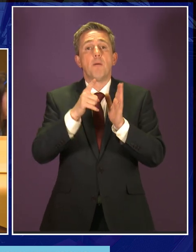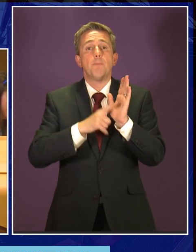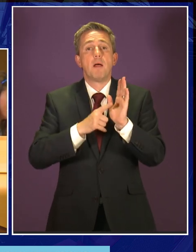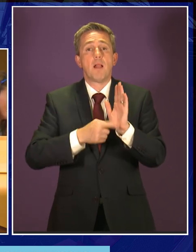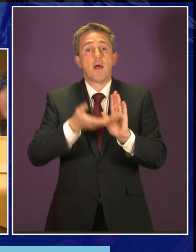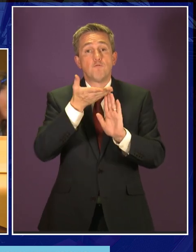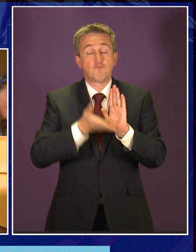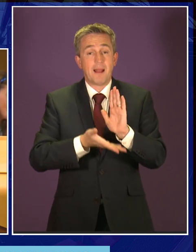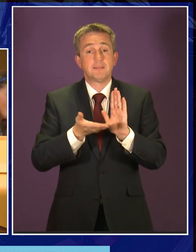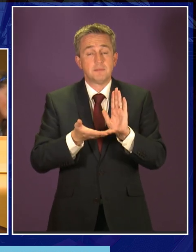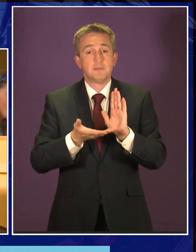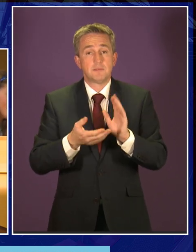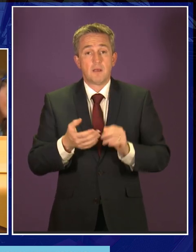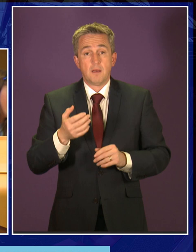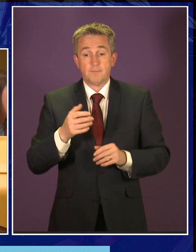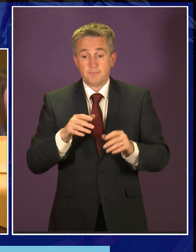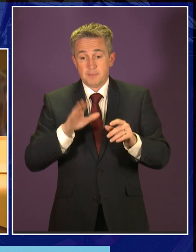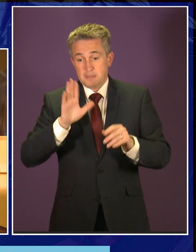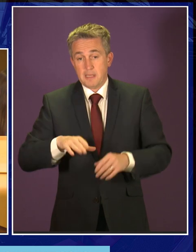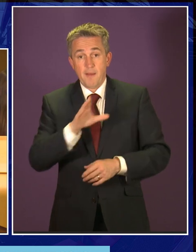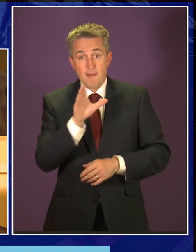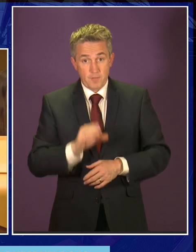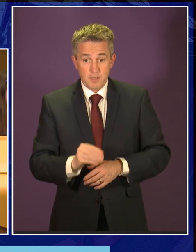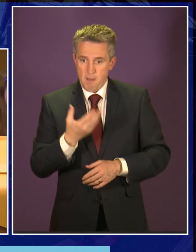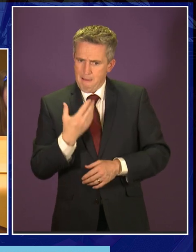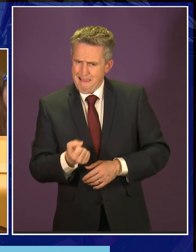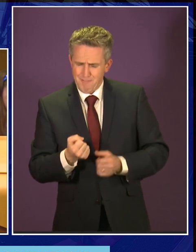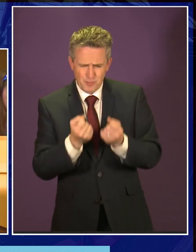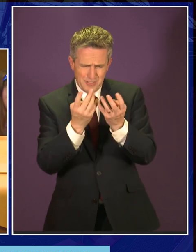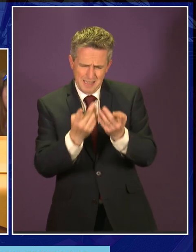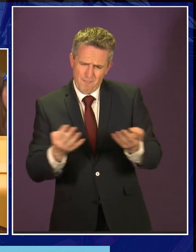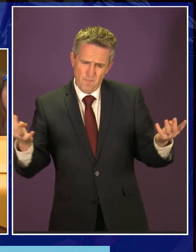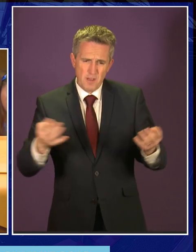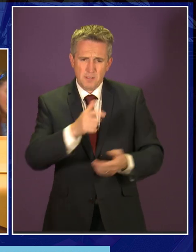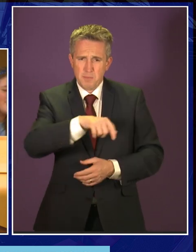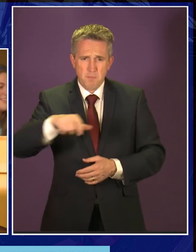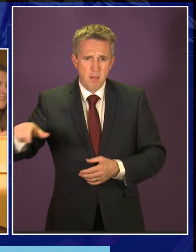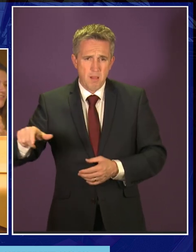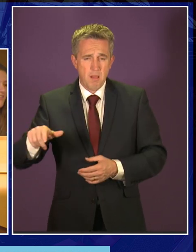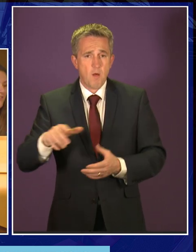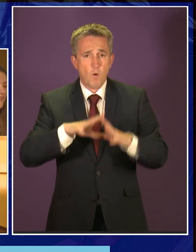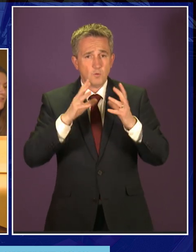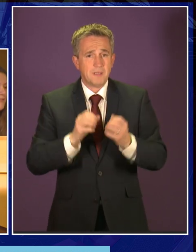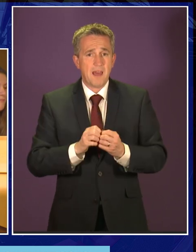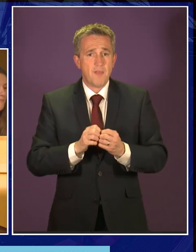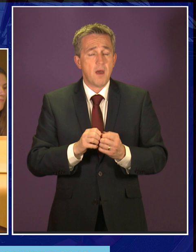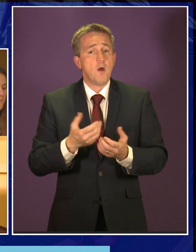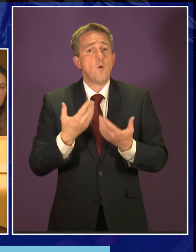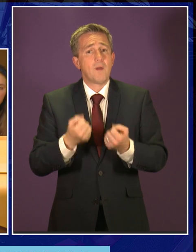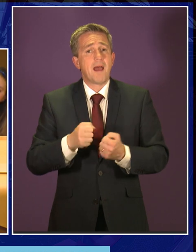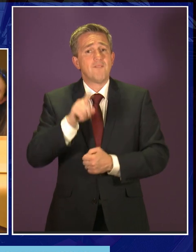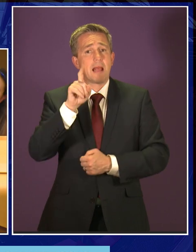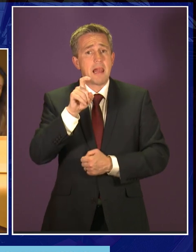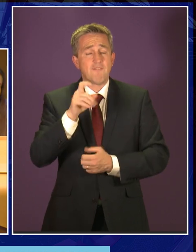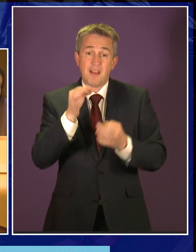that a country we have managed to build a harmonious society of diverse people that comprises of 11 official languages and even